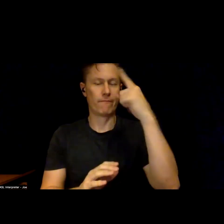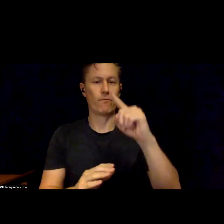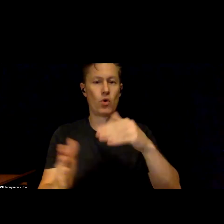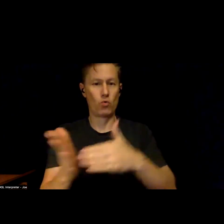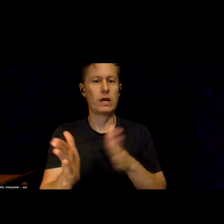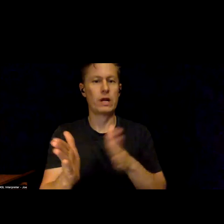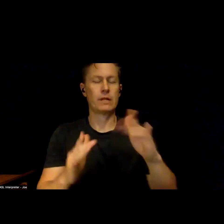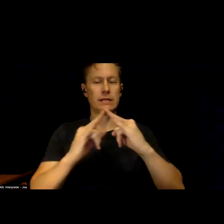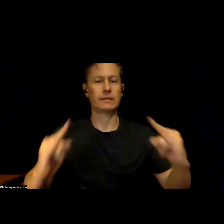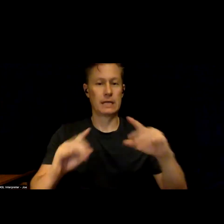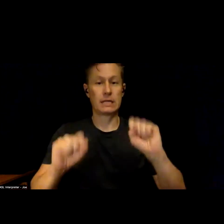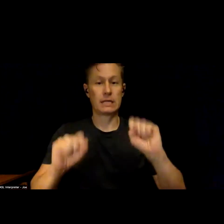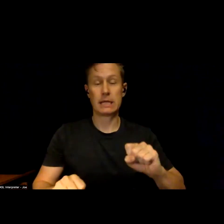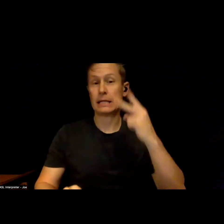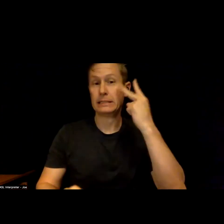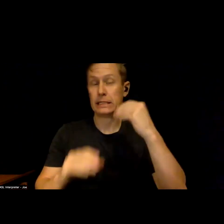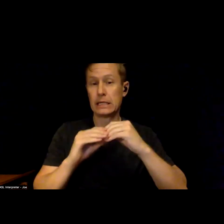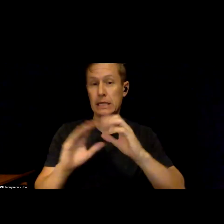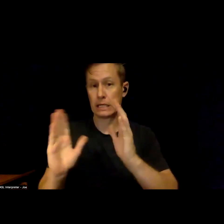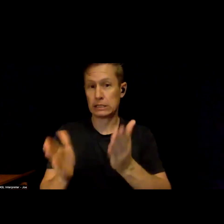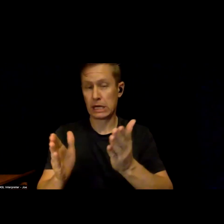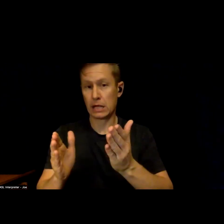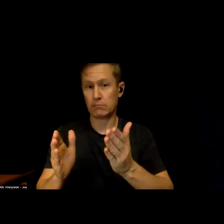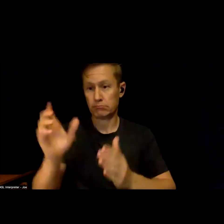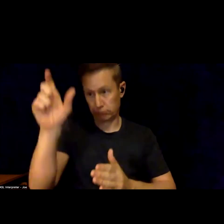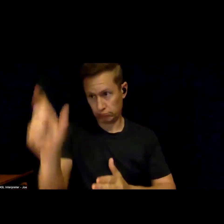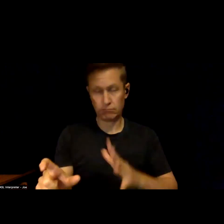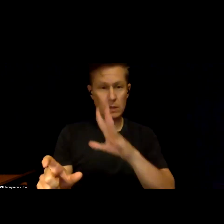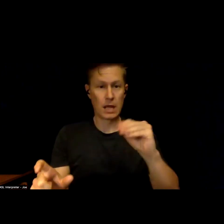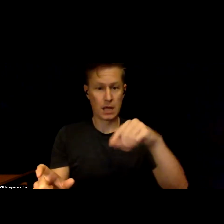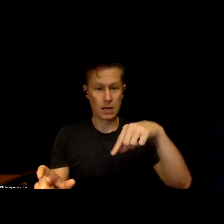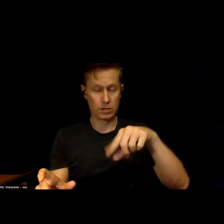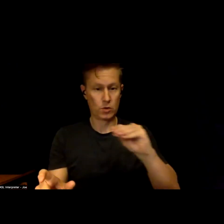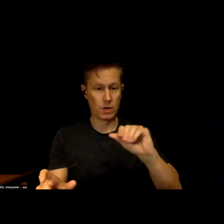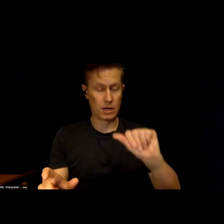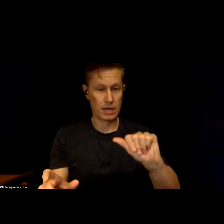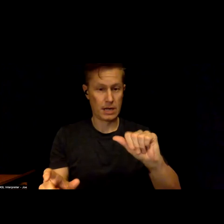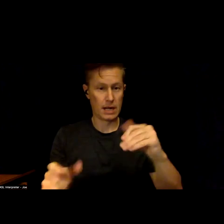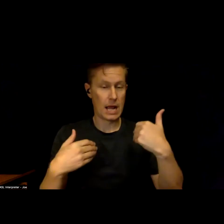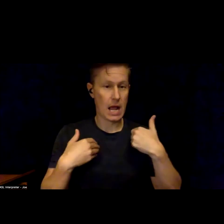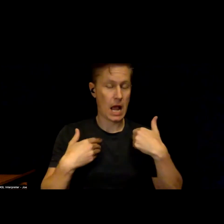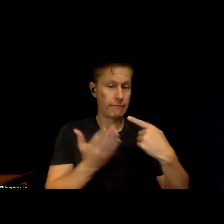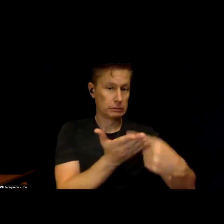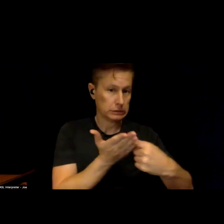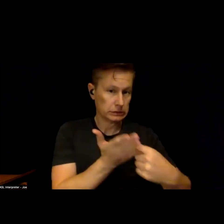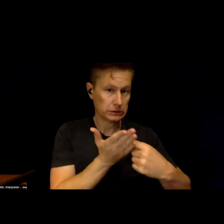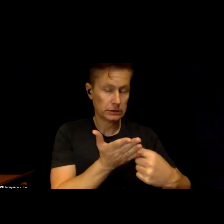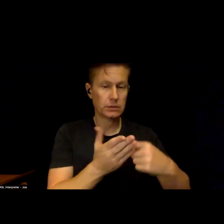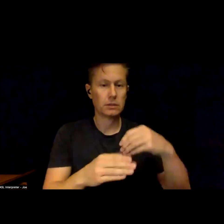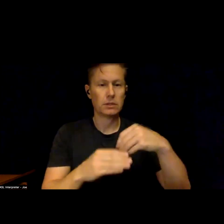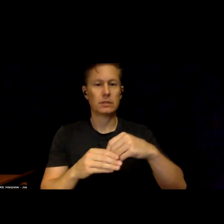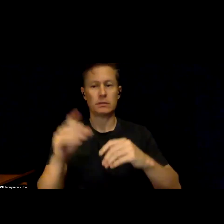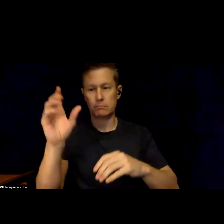chat, also in the Q&A. And we have had some discussion going on in the